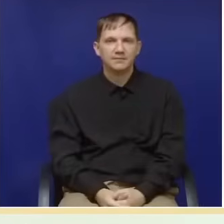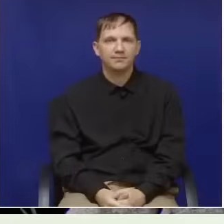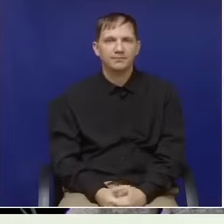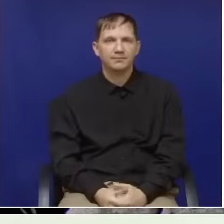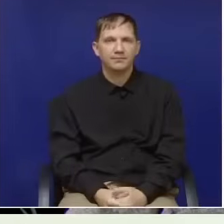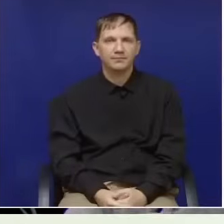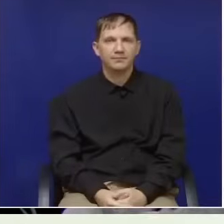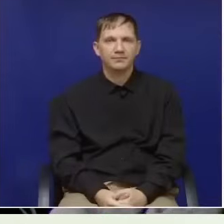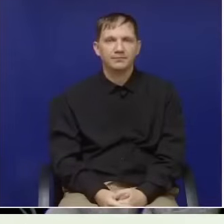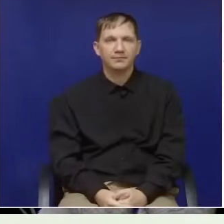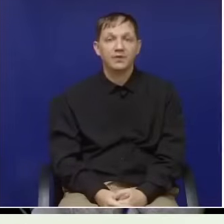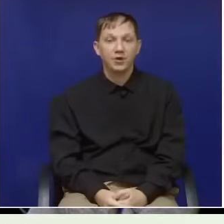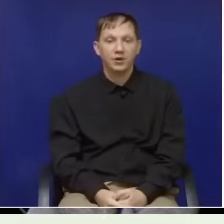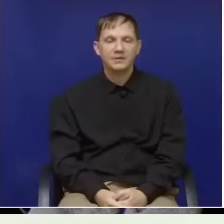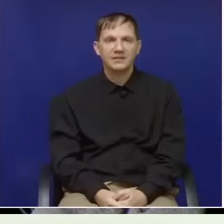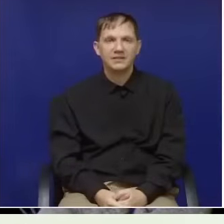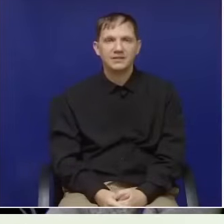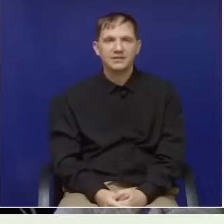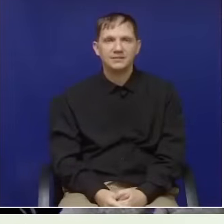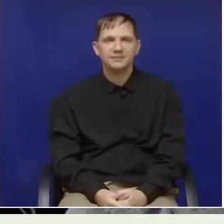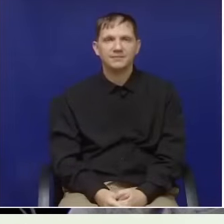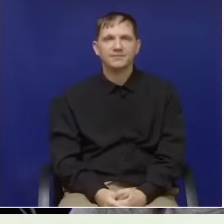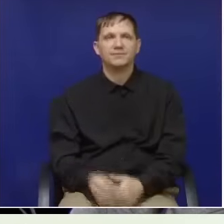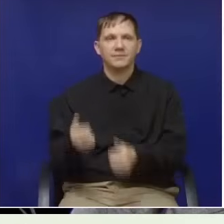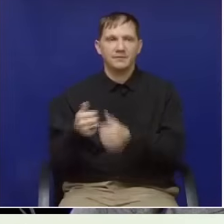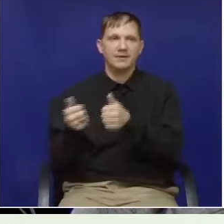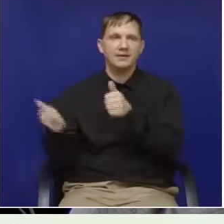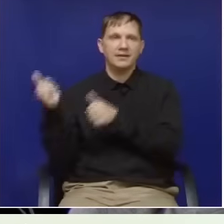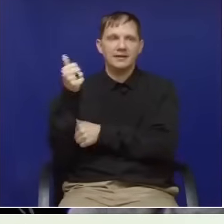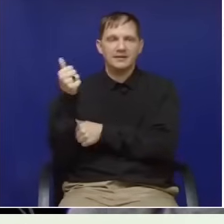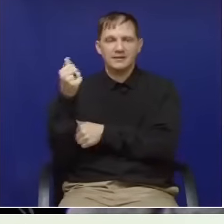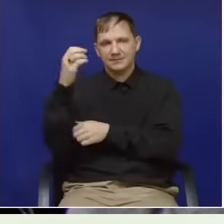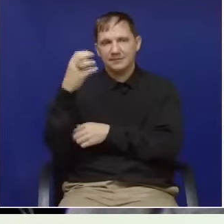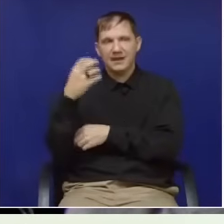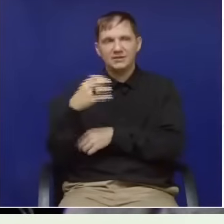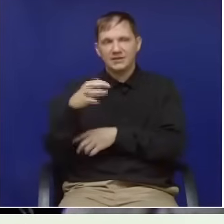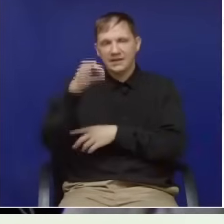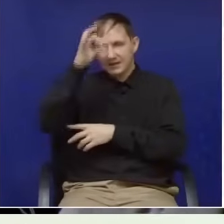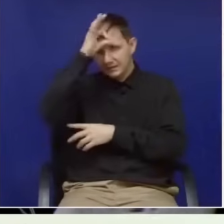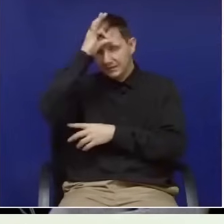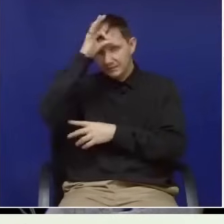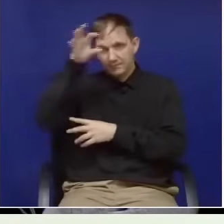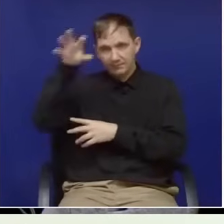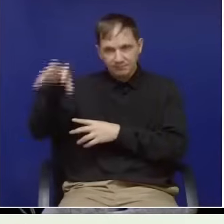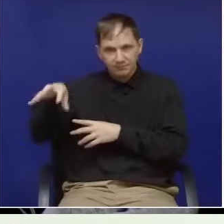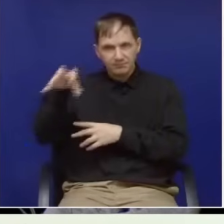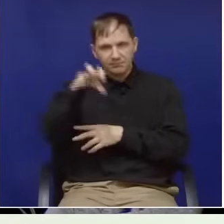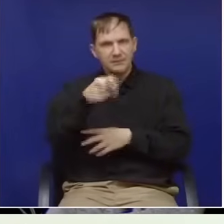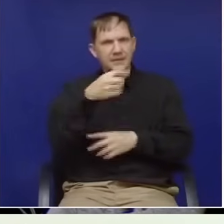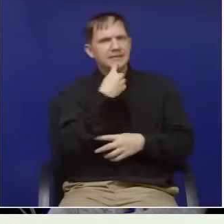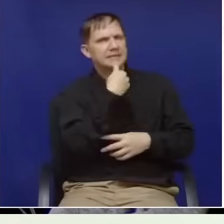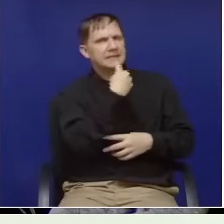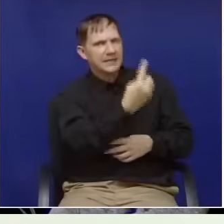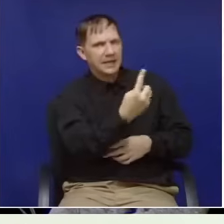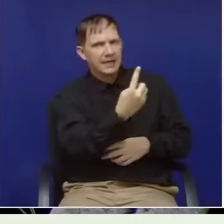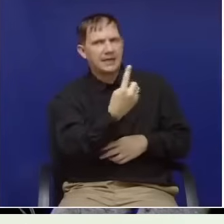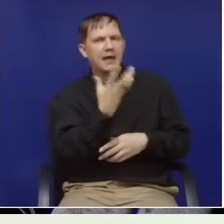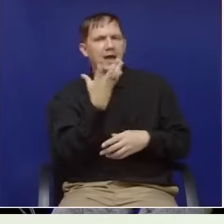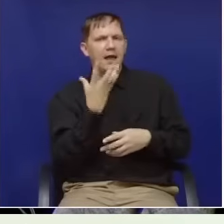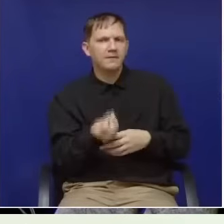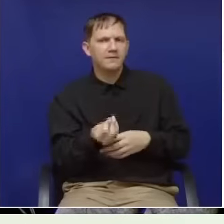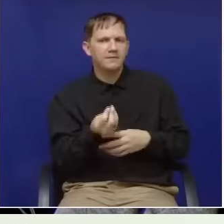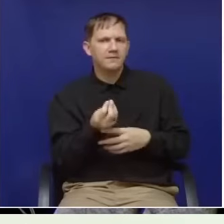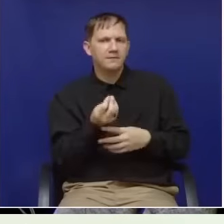Minister, given that the station commanders at high police stations have reportedly submitted repeated requests